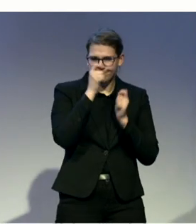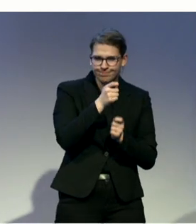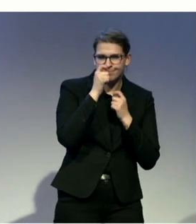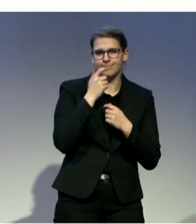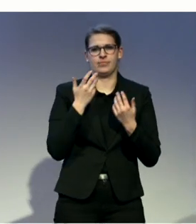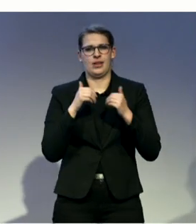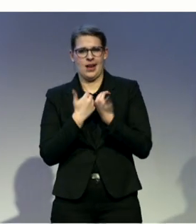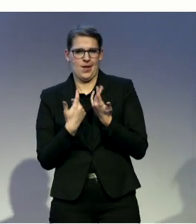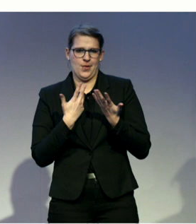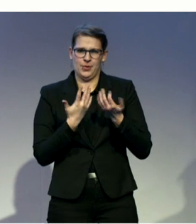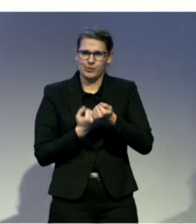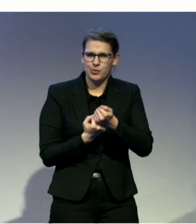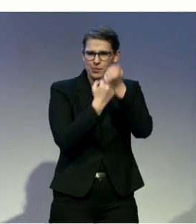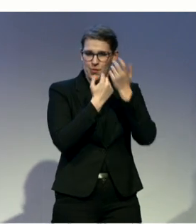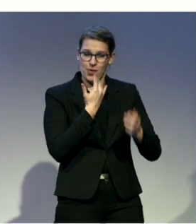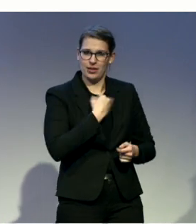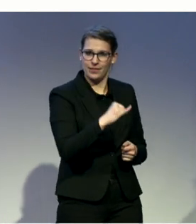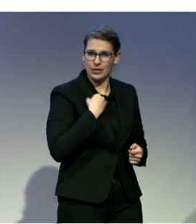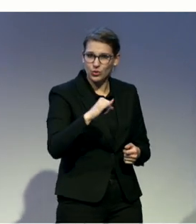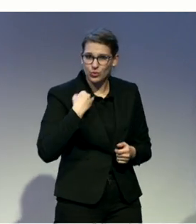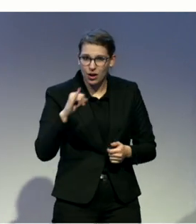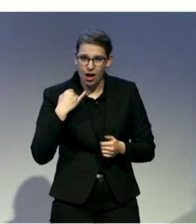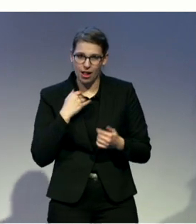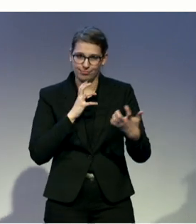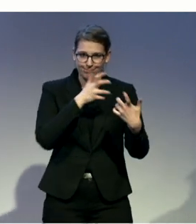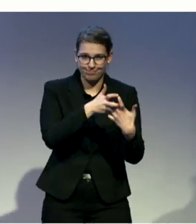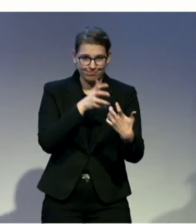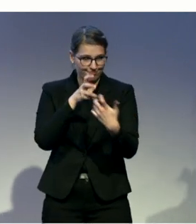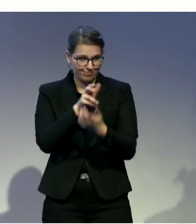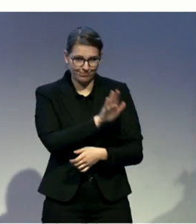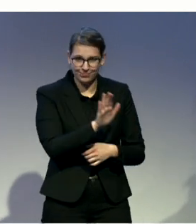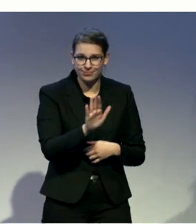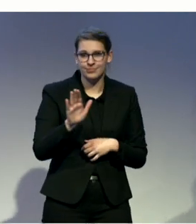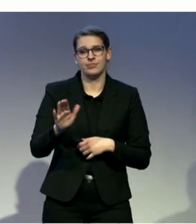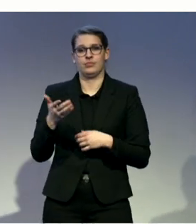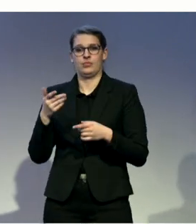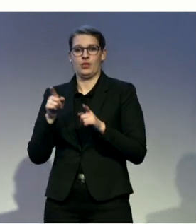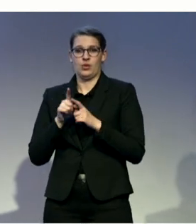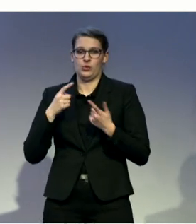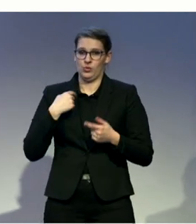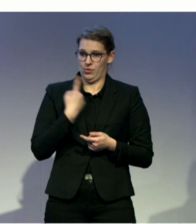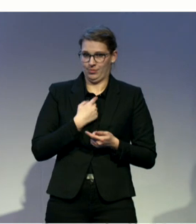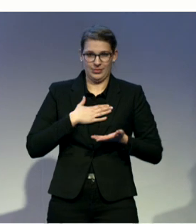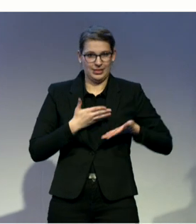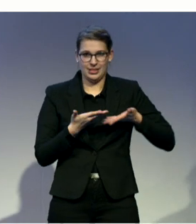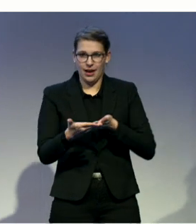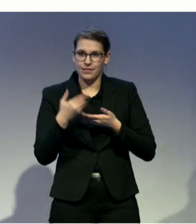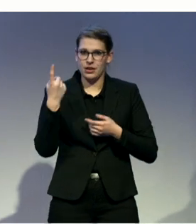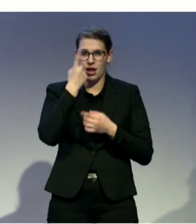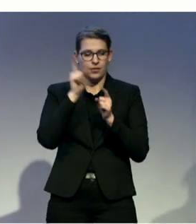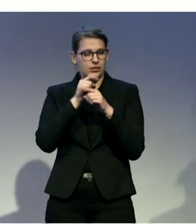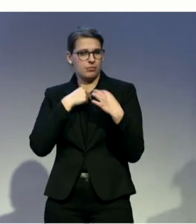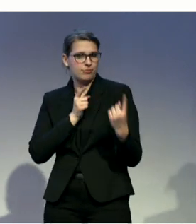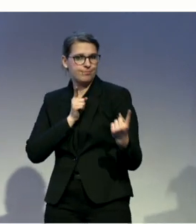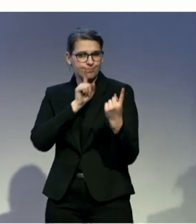support. And we have services with one client inside and other services